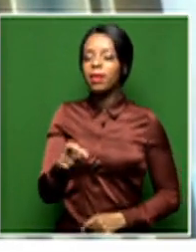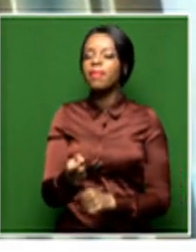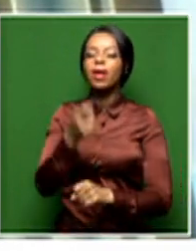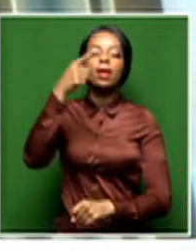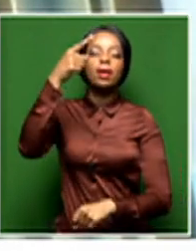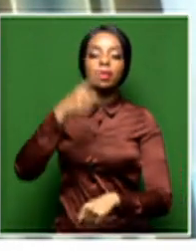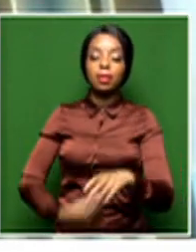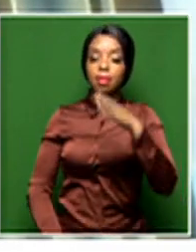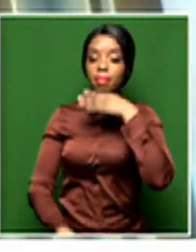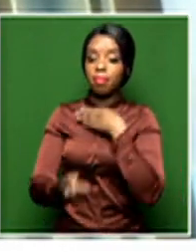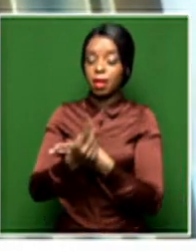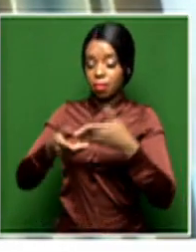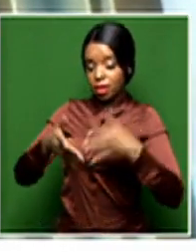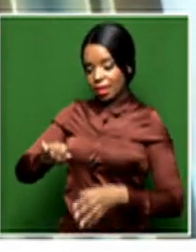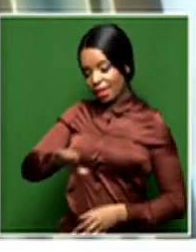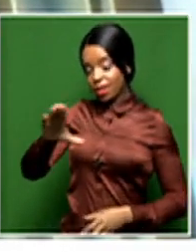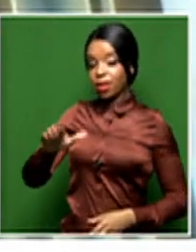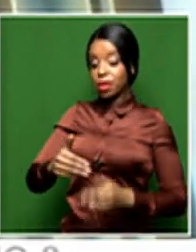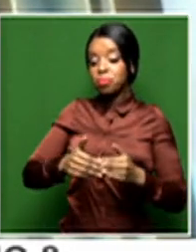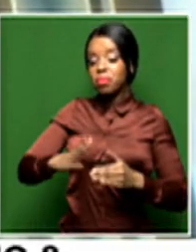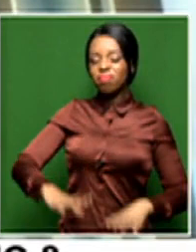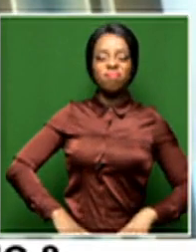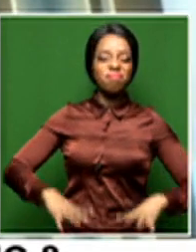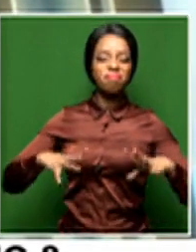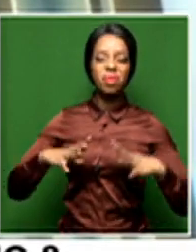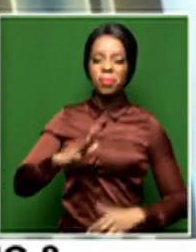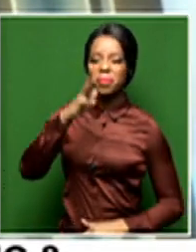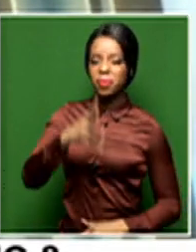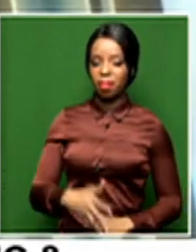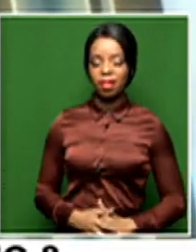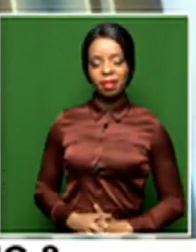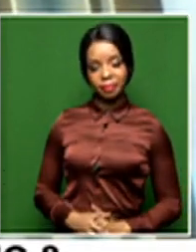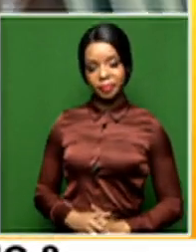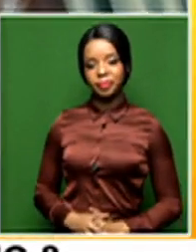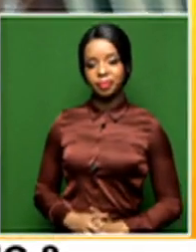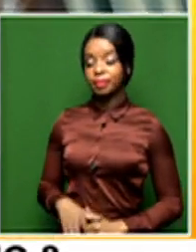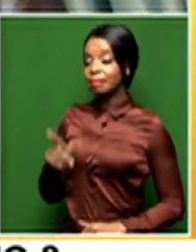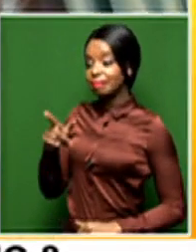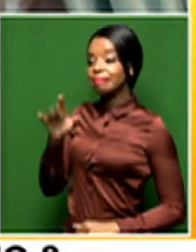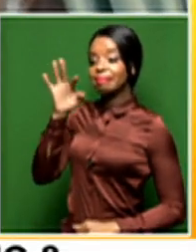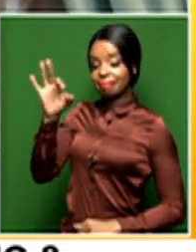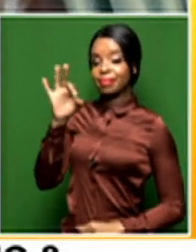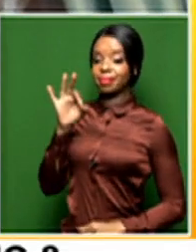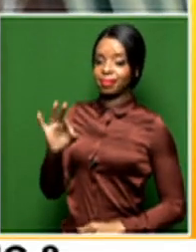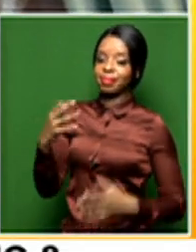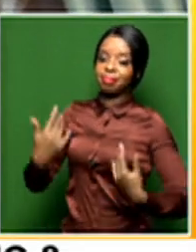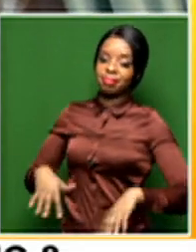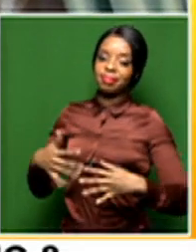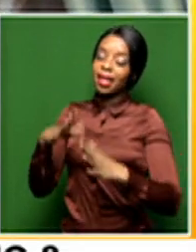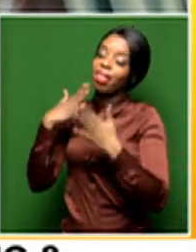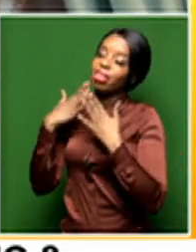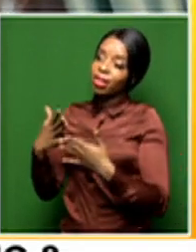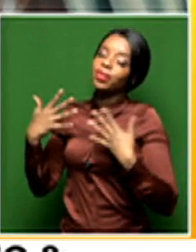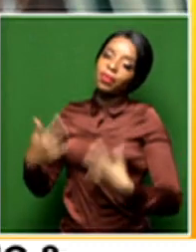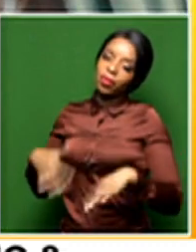on the continent. And we are going to be proud of the work that the school is going to do. Well, that's a fantastic, fantastic offering. Thank you very, very